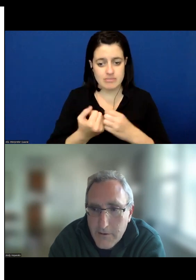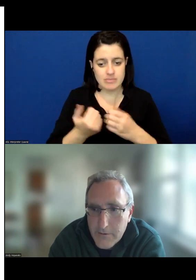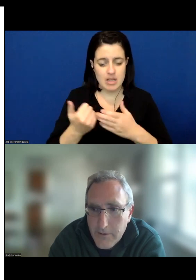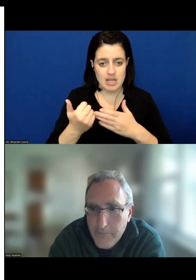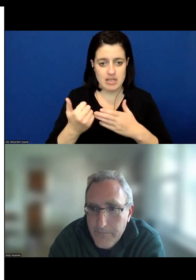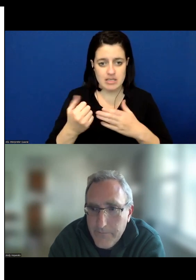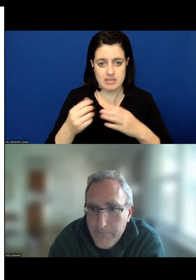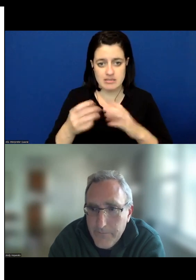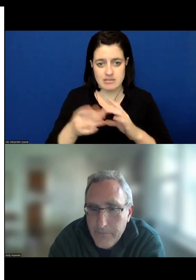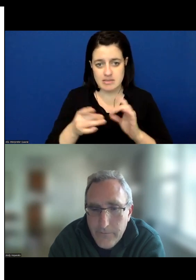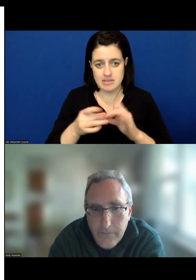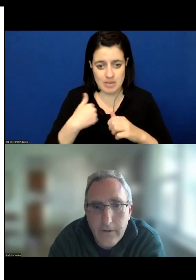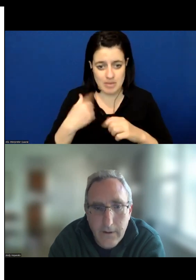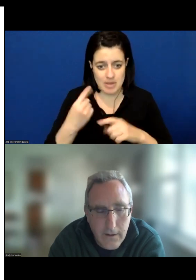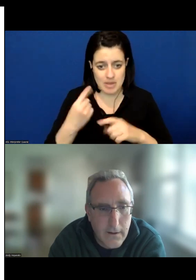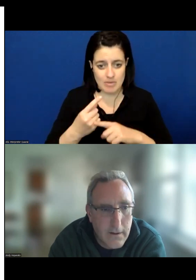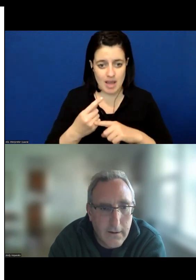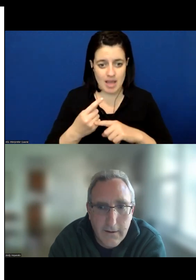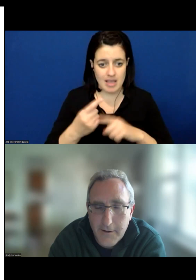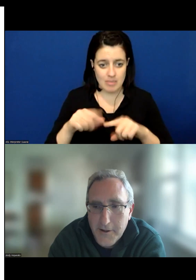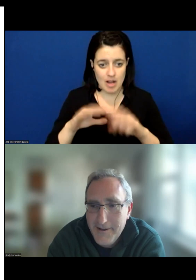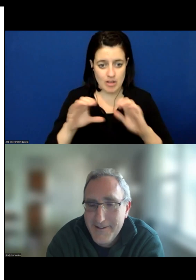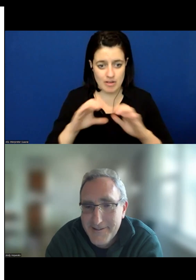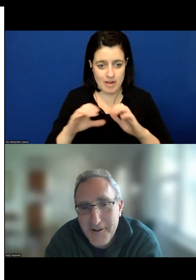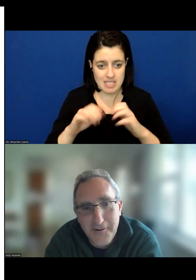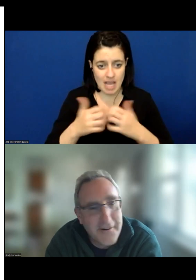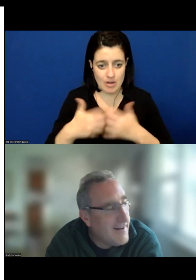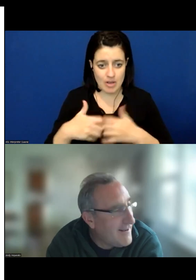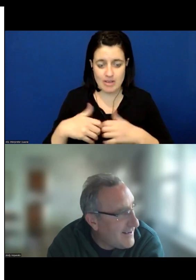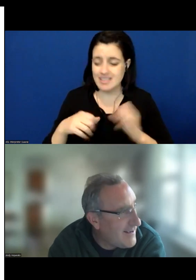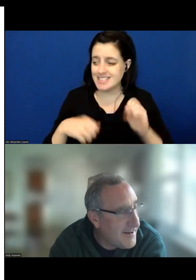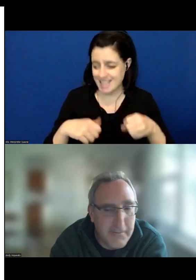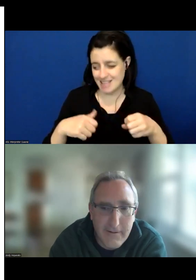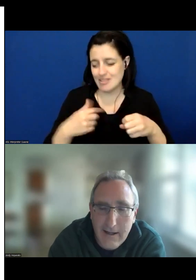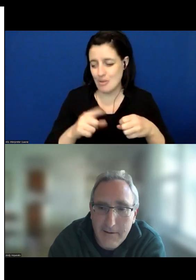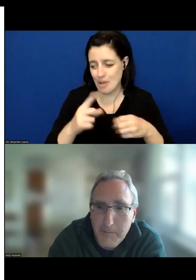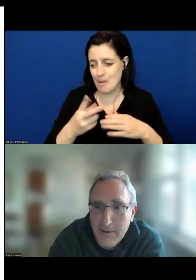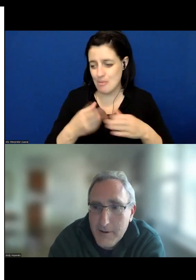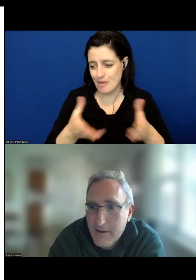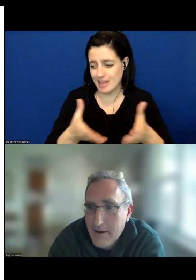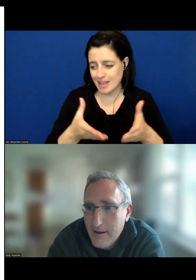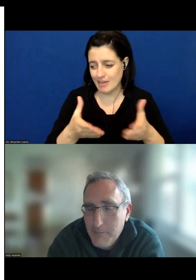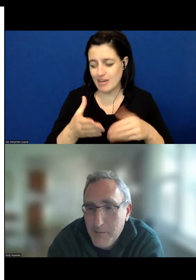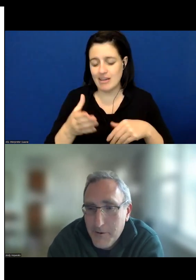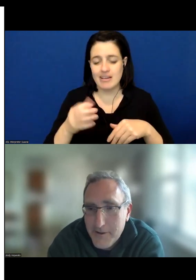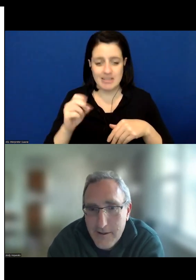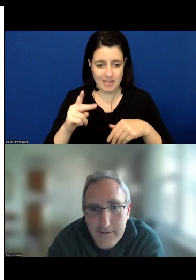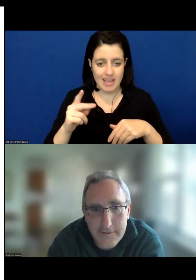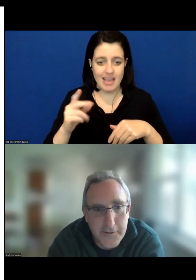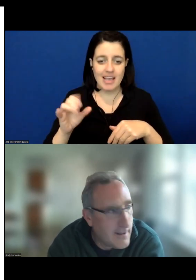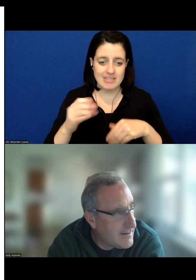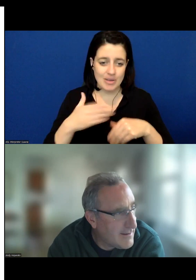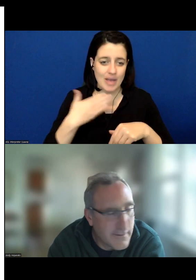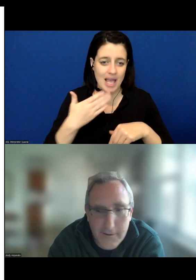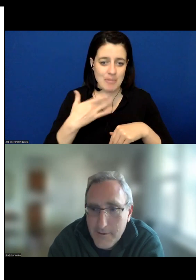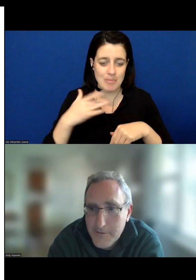conversation goes? Yes, we are here. Okay. We're both here. And by the way, happy birthday,